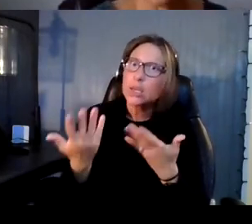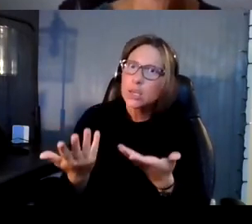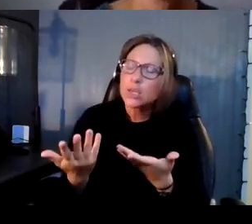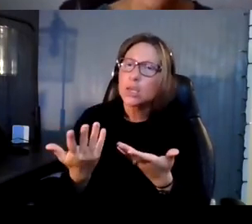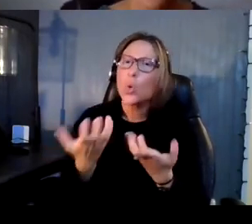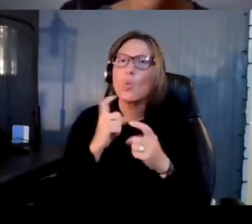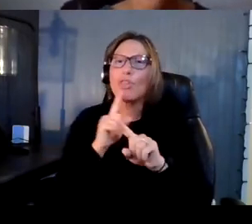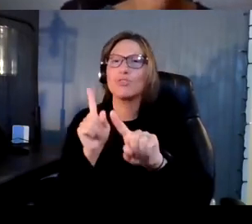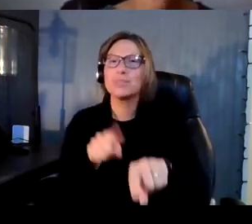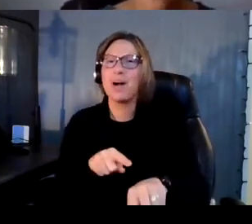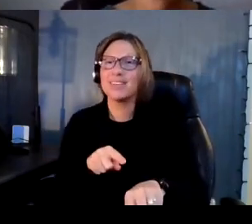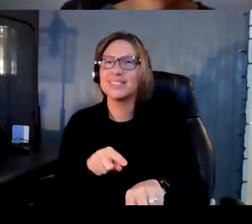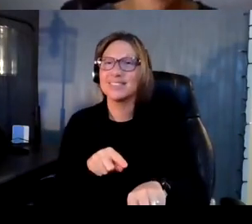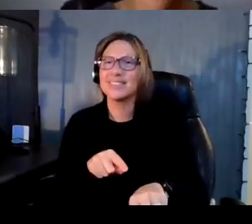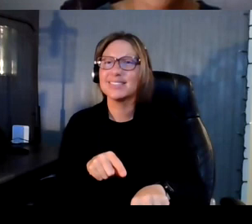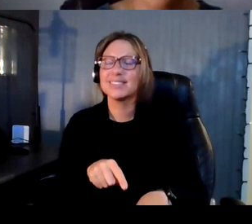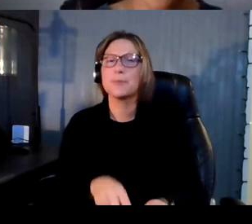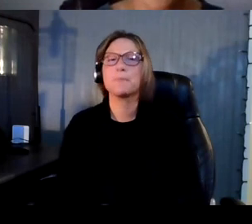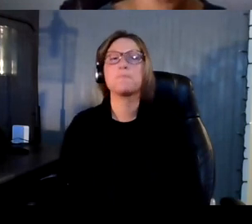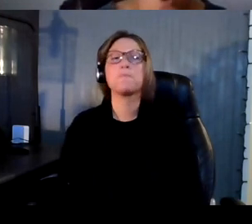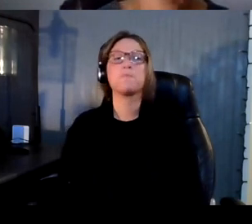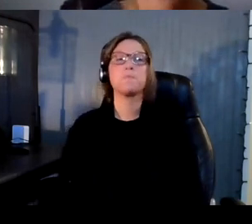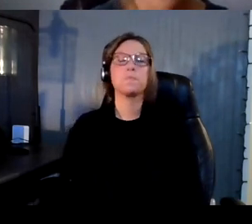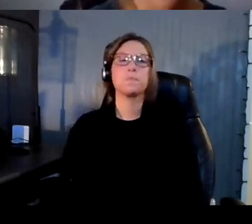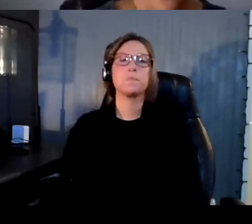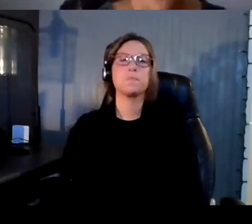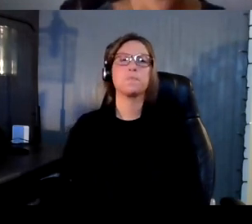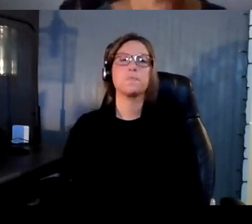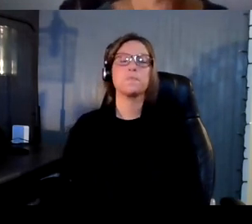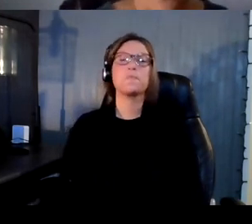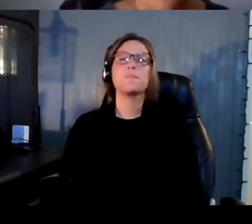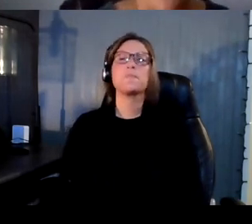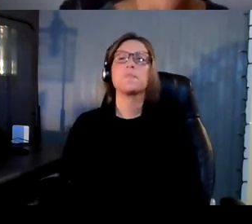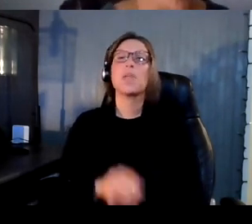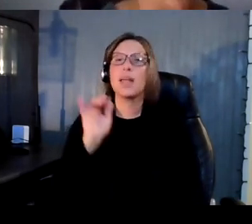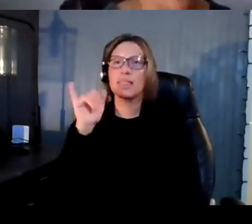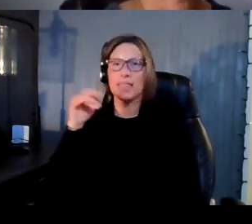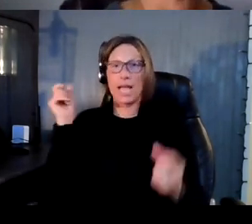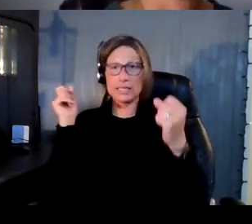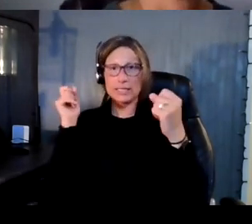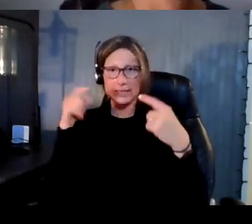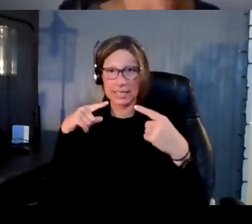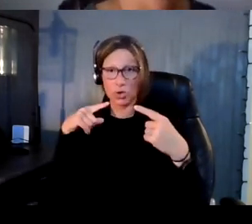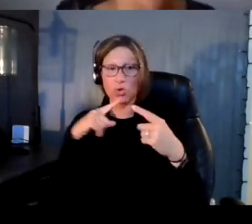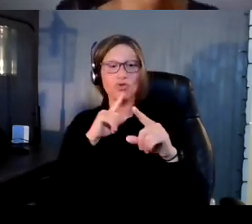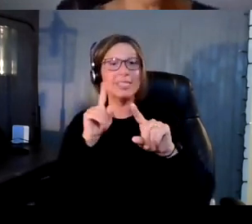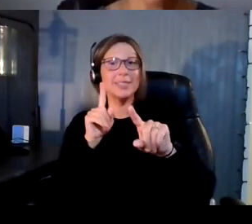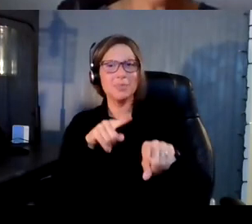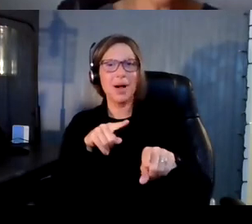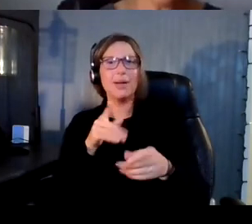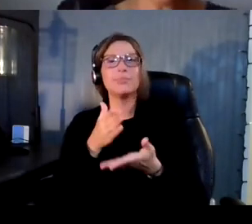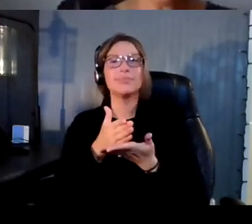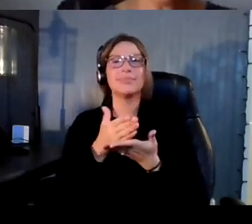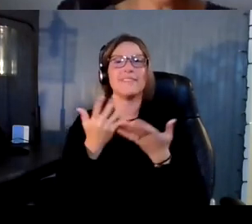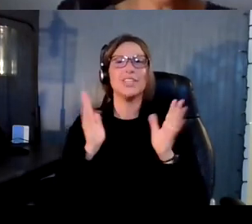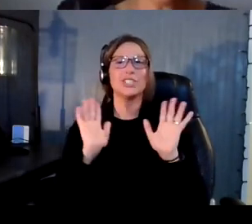those response. Then they're going to terminate the signal when responded to. And they're also going